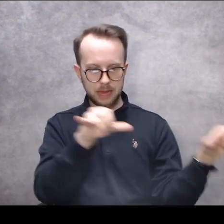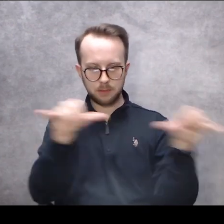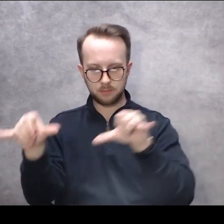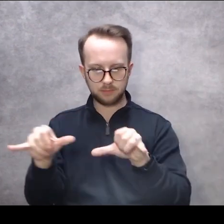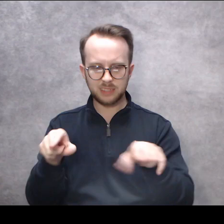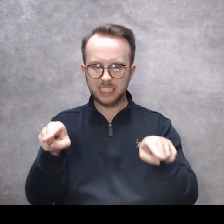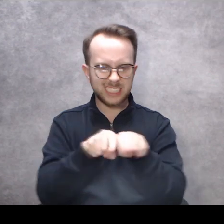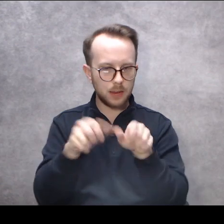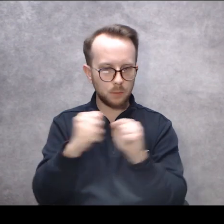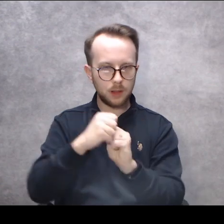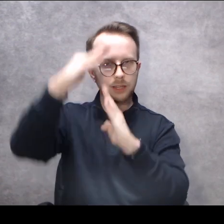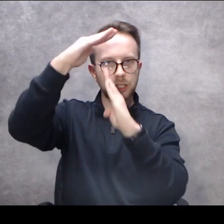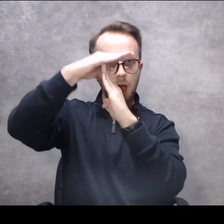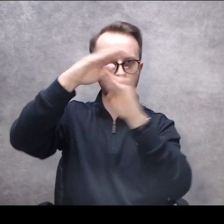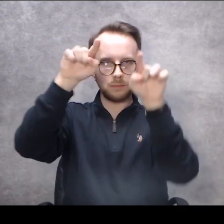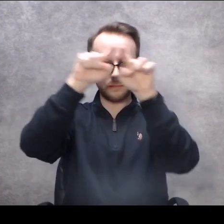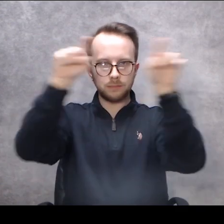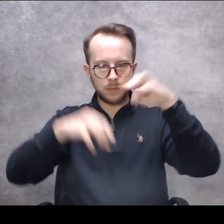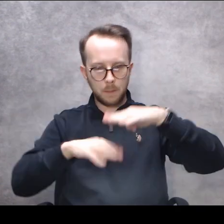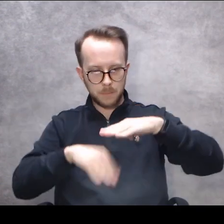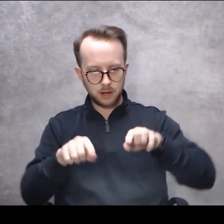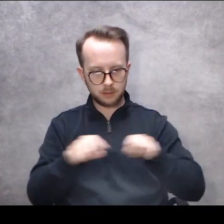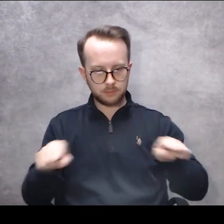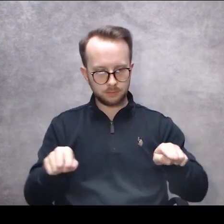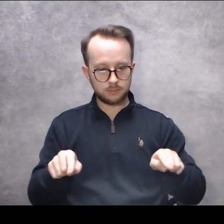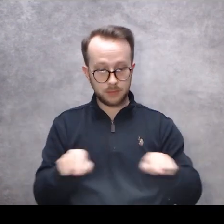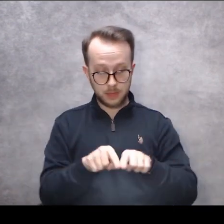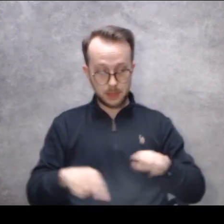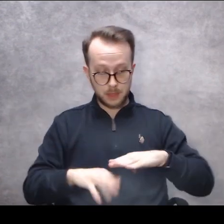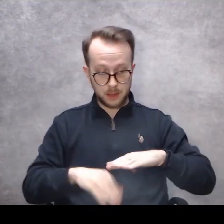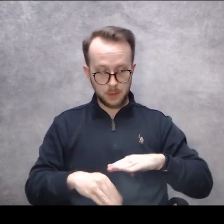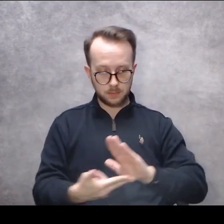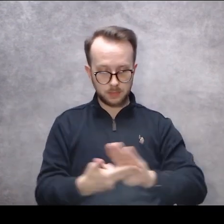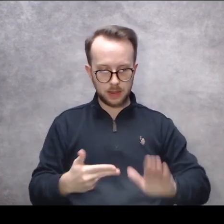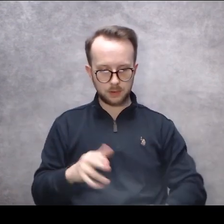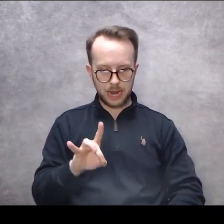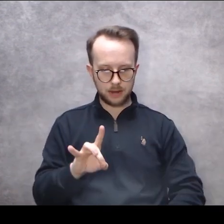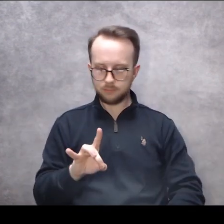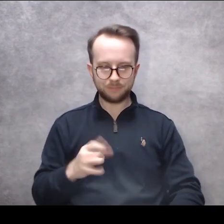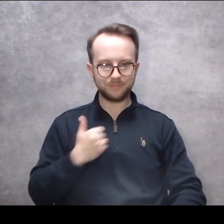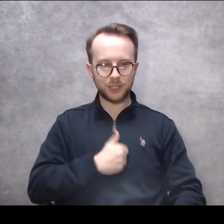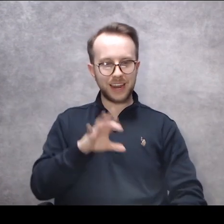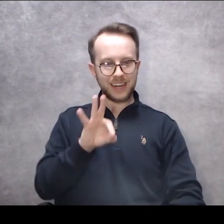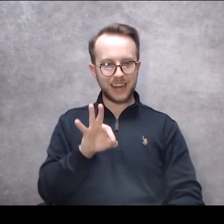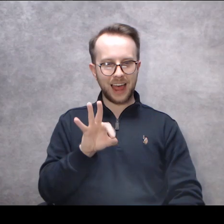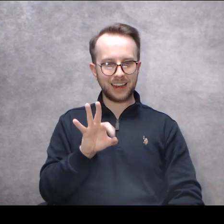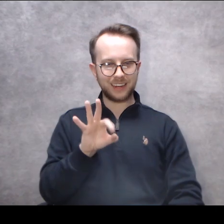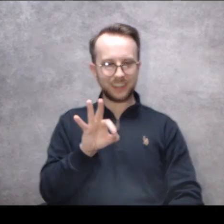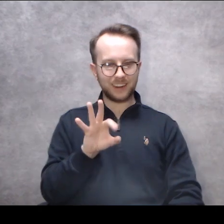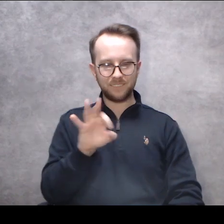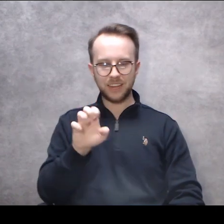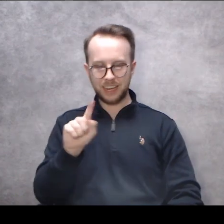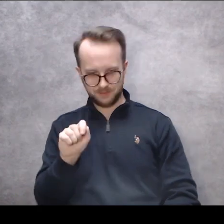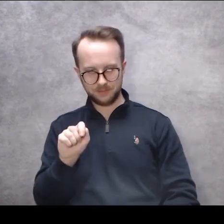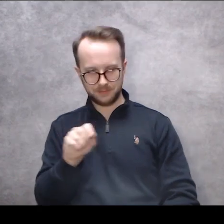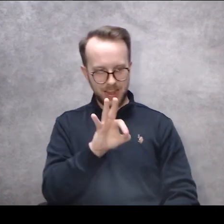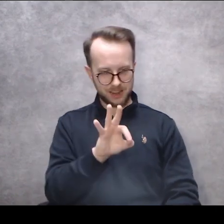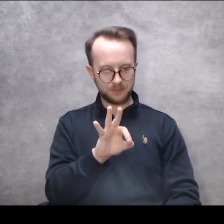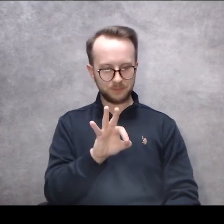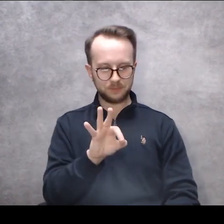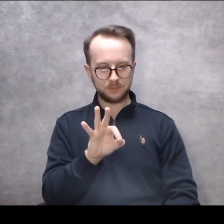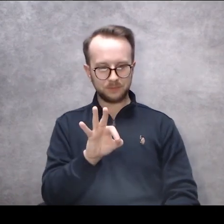top and bottom, right? The bottom is labeled 9 feet, sorry guys, 9 feet. So the